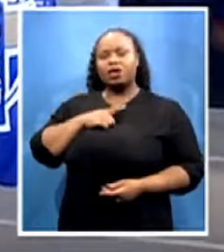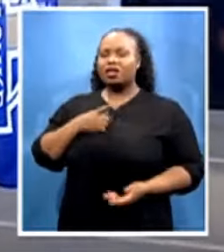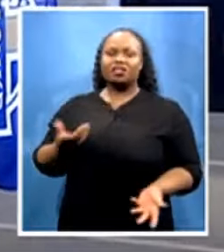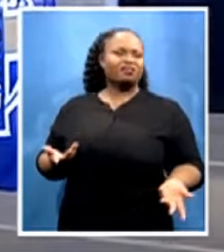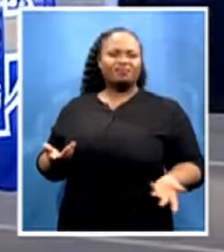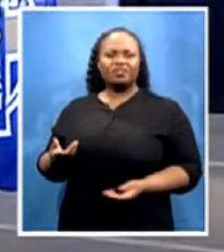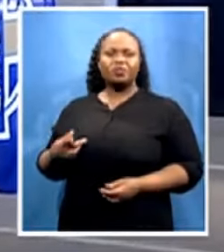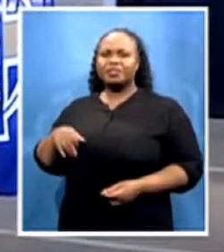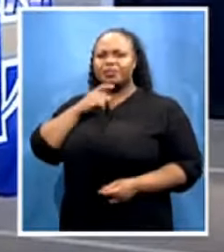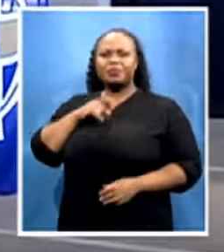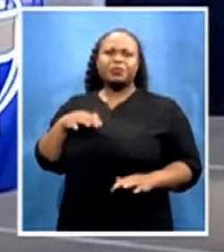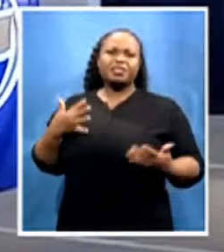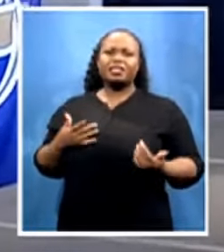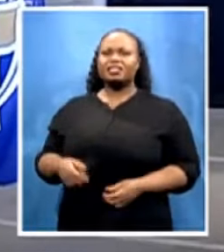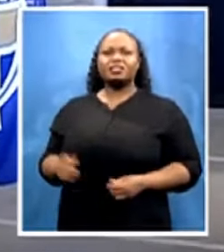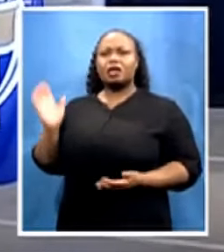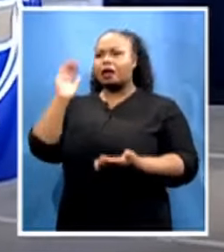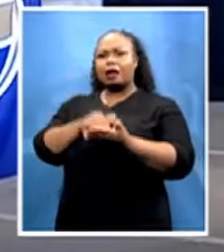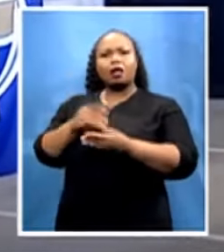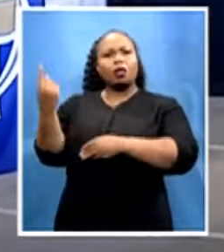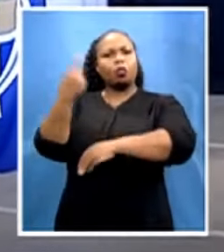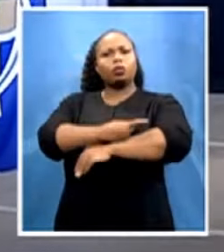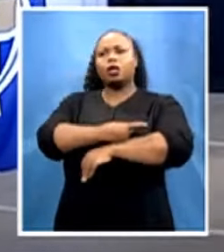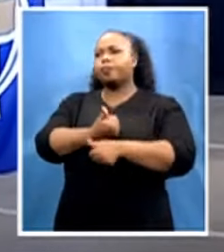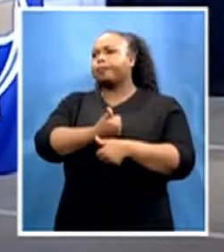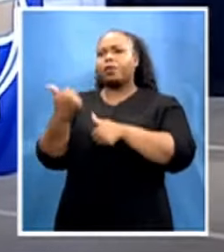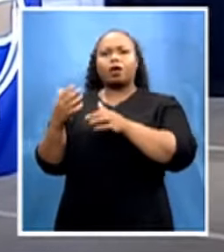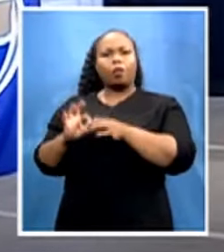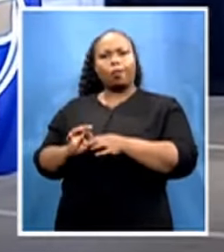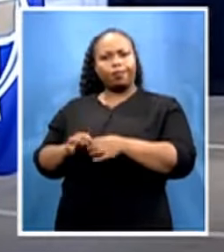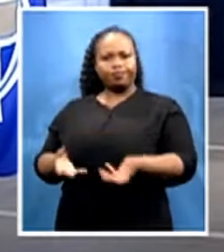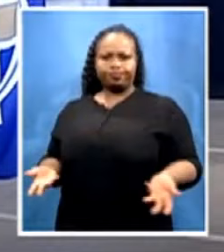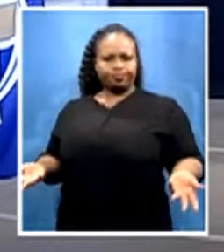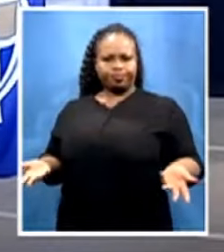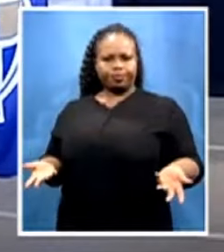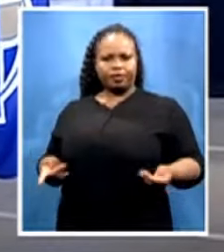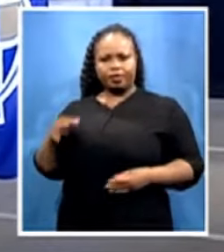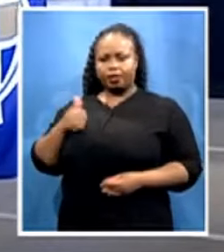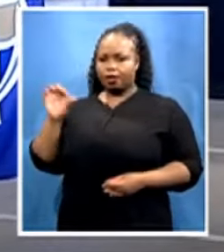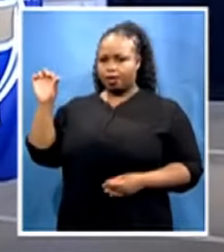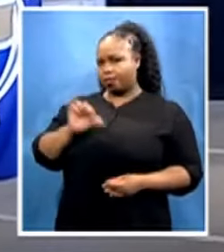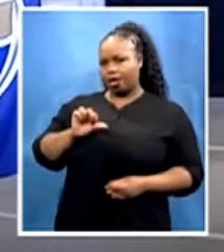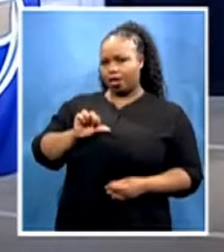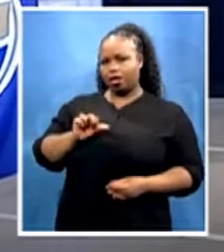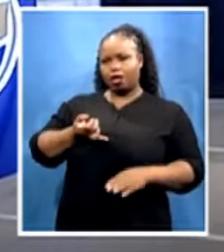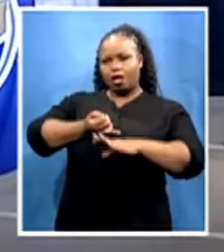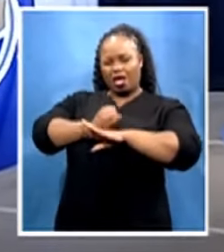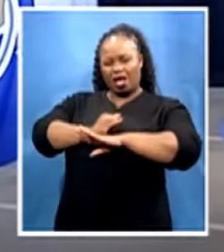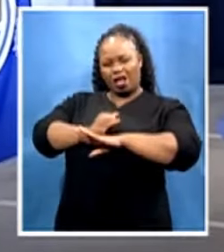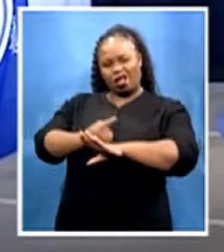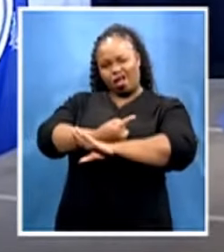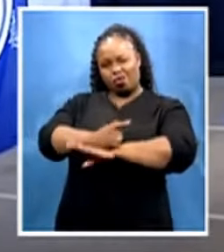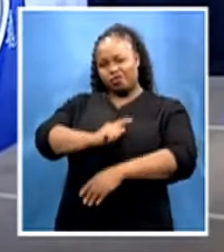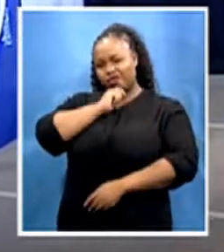back home to actually come back in the early hours of the morning, others saying that they had been here